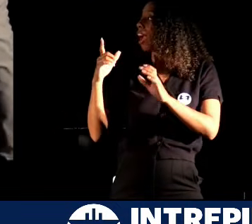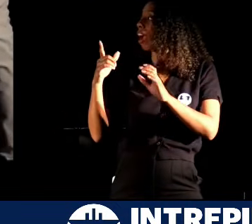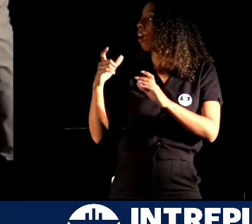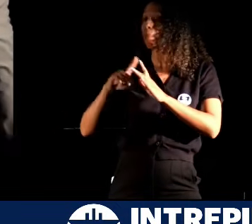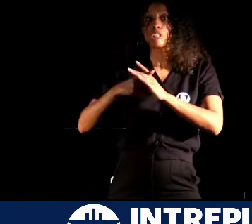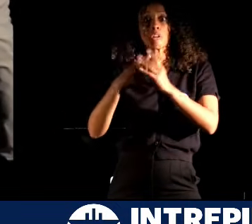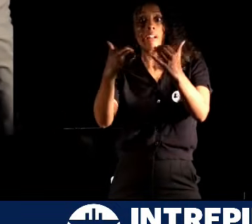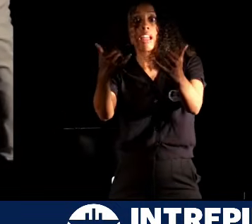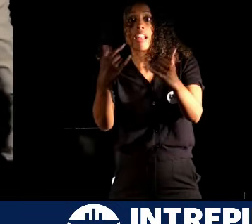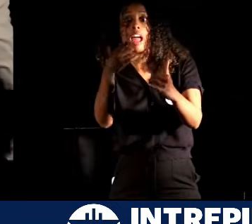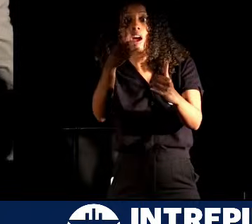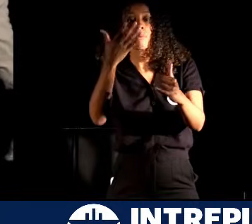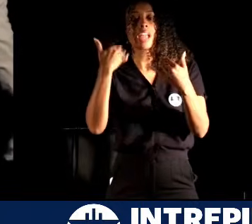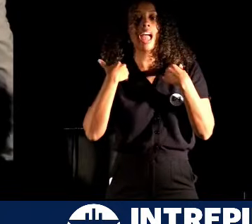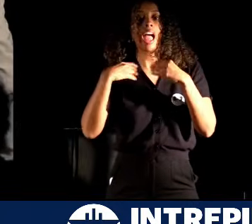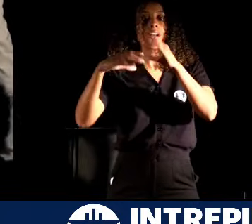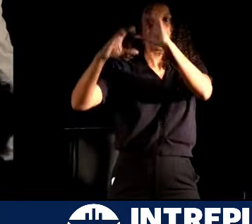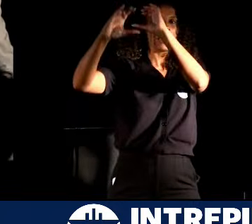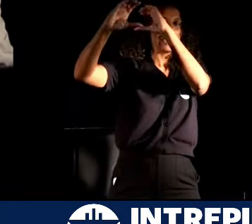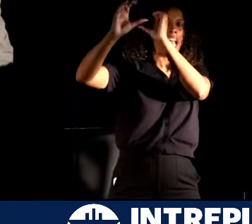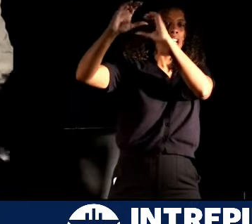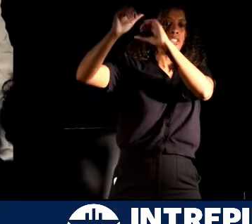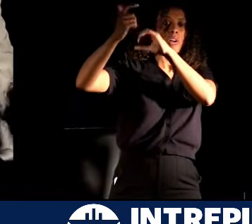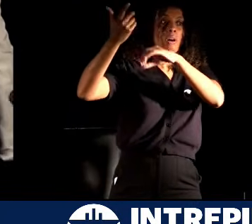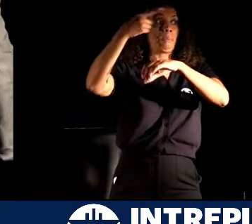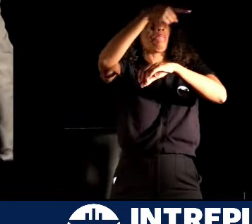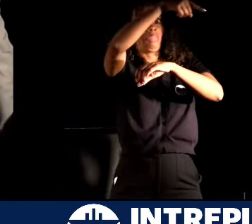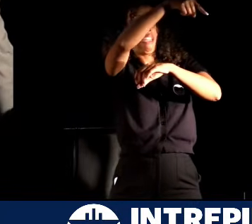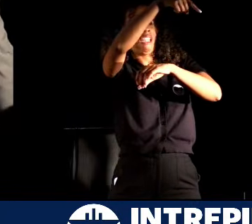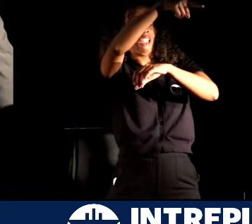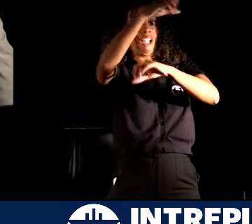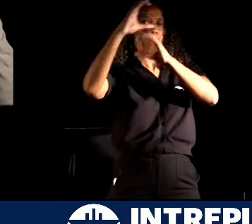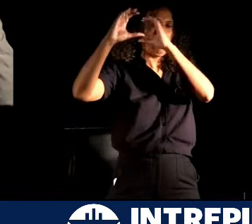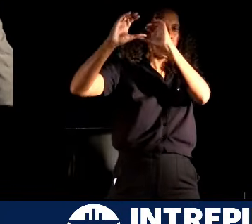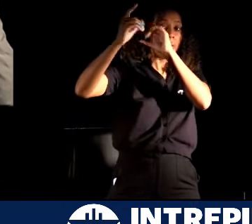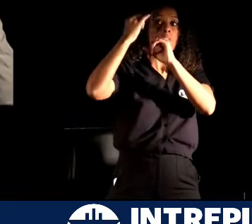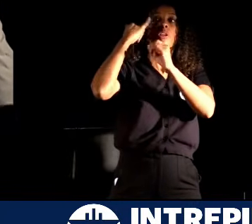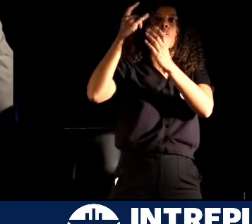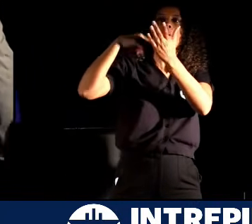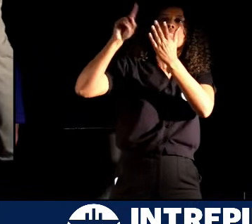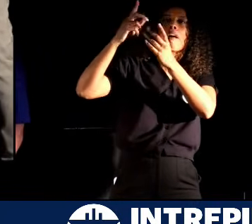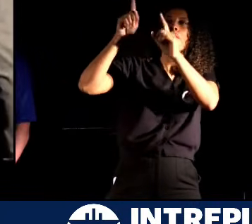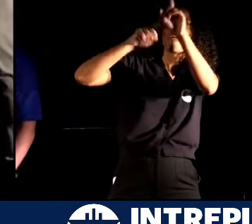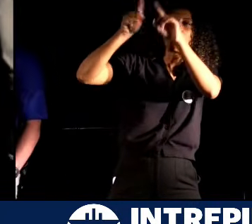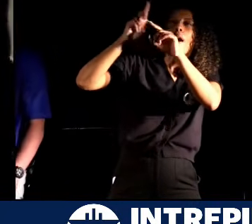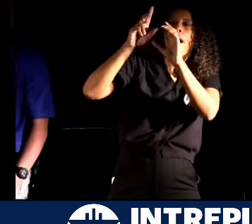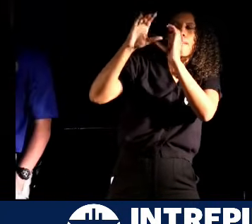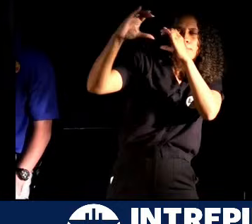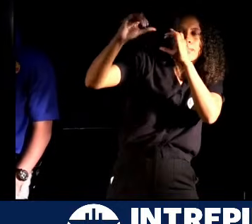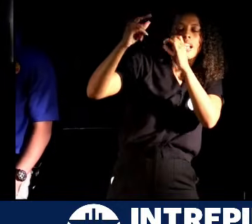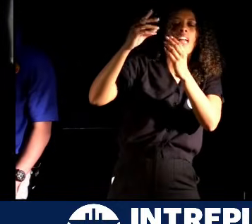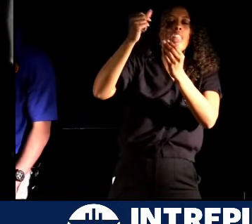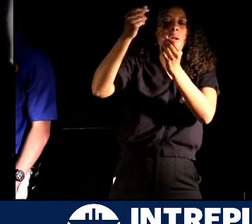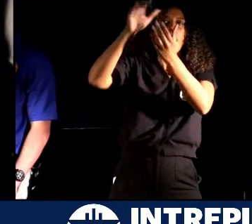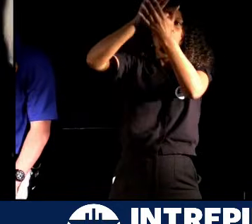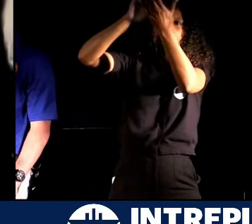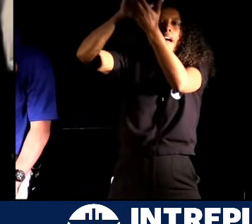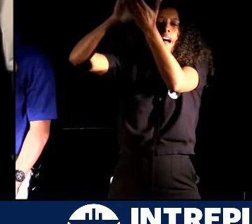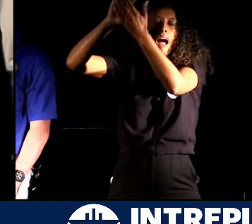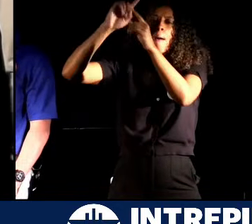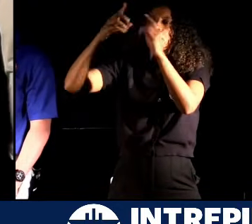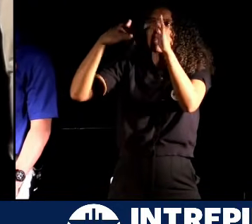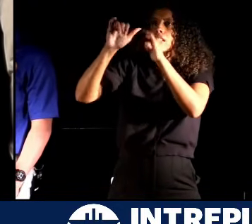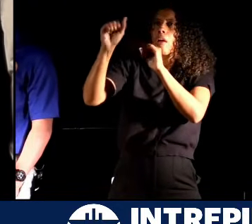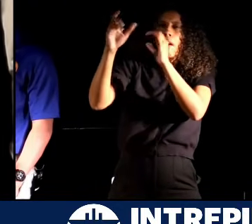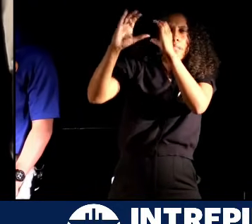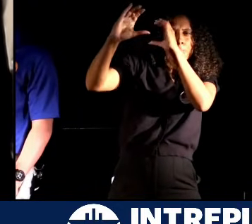starting already. We've got telescope viewing out on the flight deck too. So if you want to check out some of the stars, might be a little cloudy tonight, but you can still check it out and see